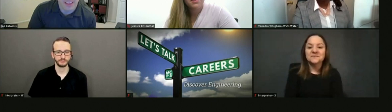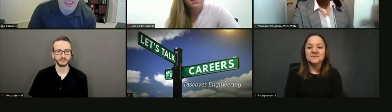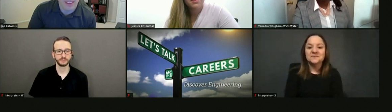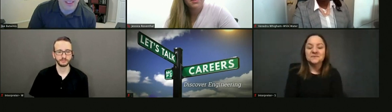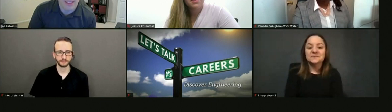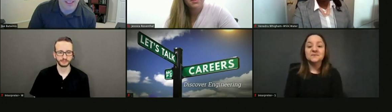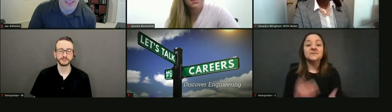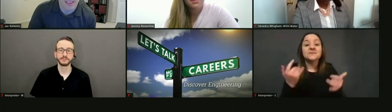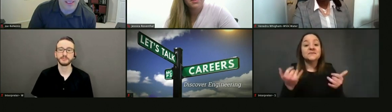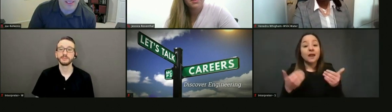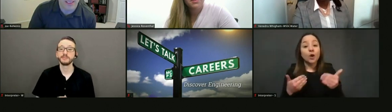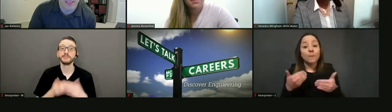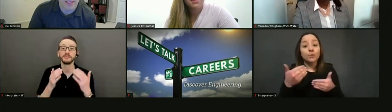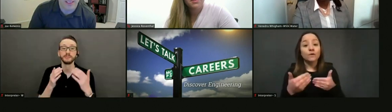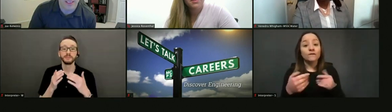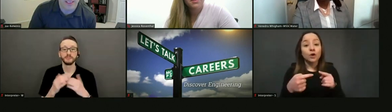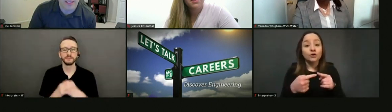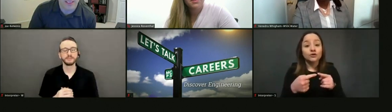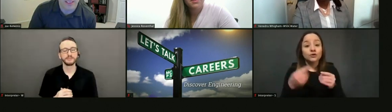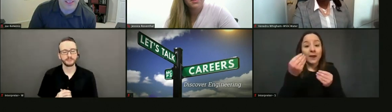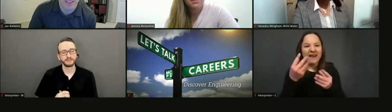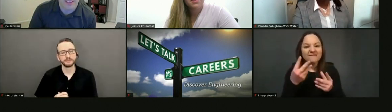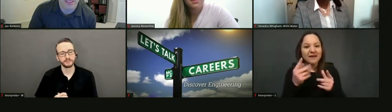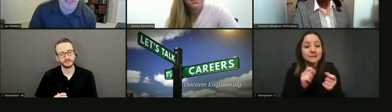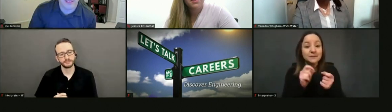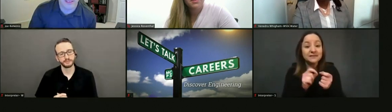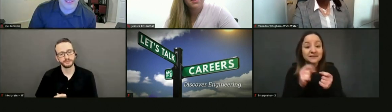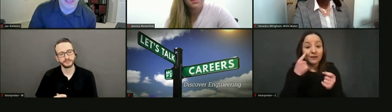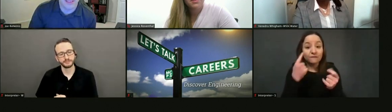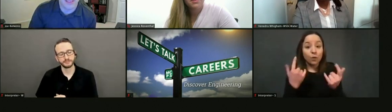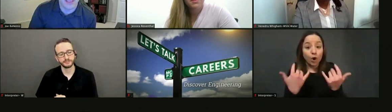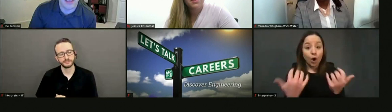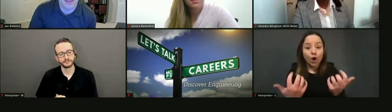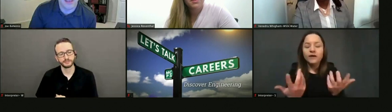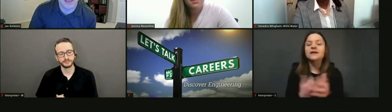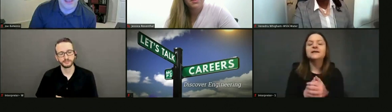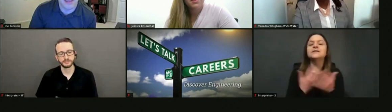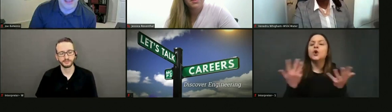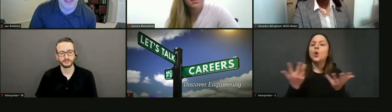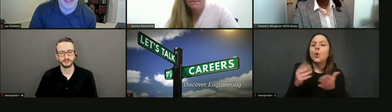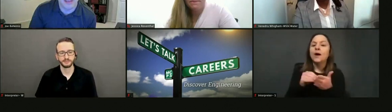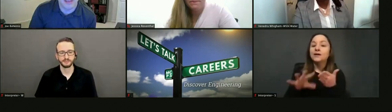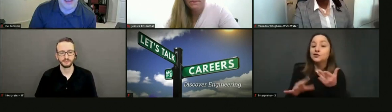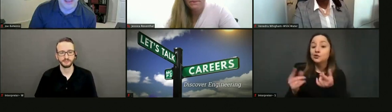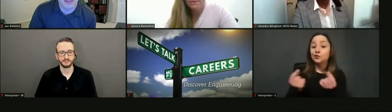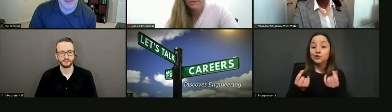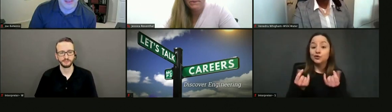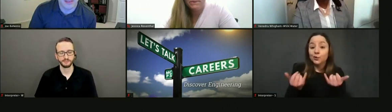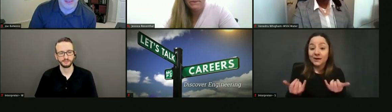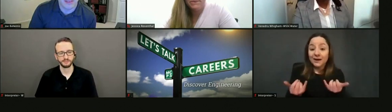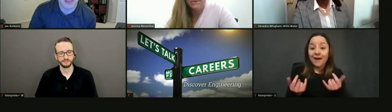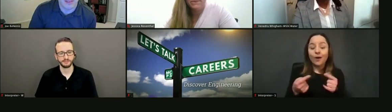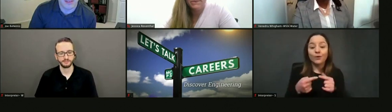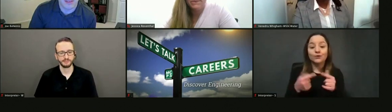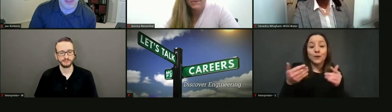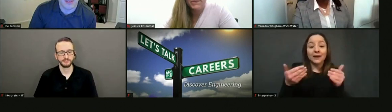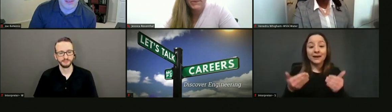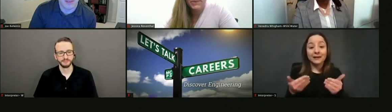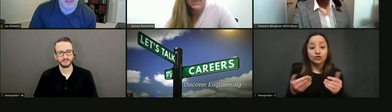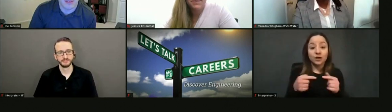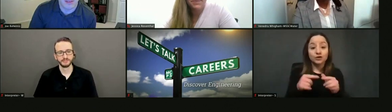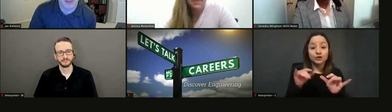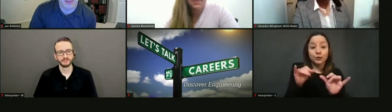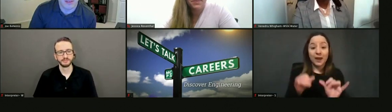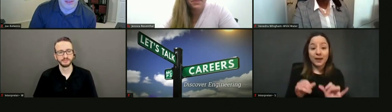Moving along to advice specifically for our audience, what can students do now to get an introduction to